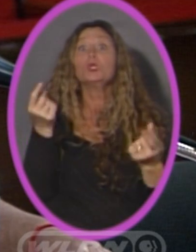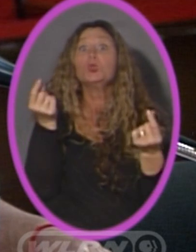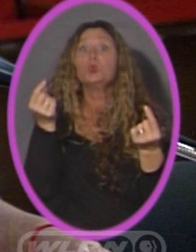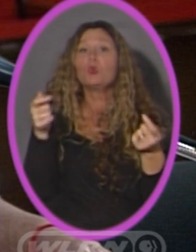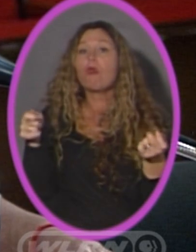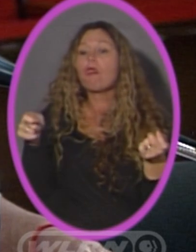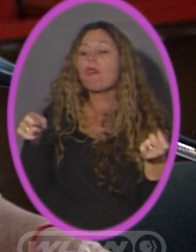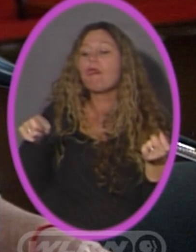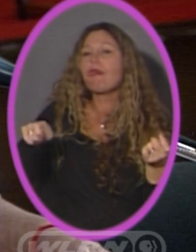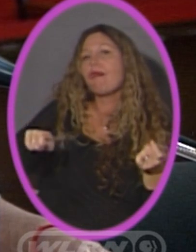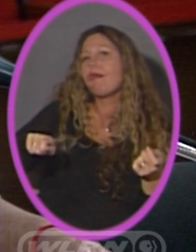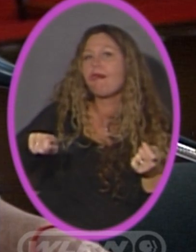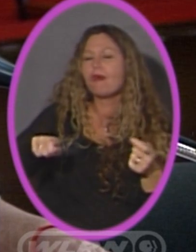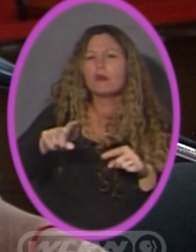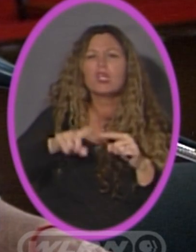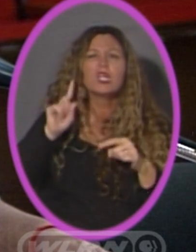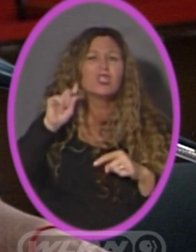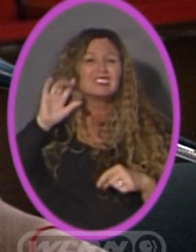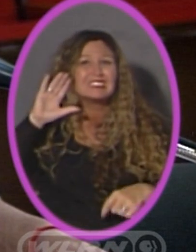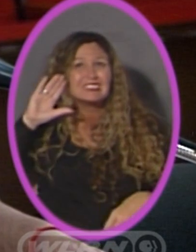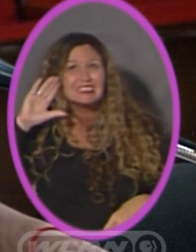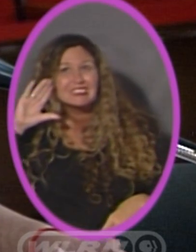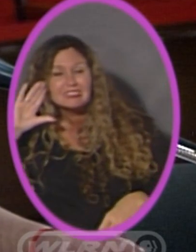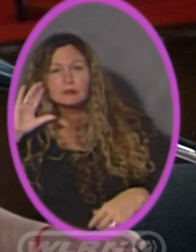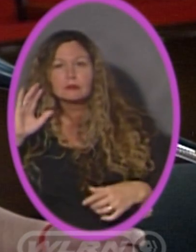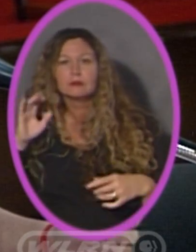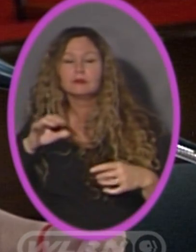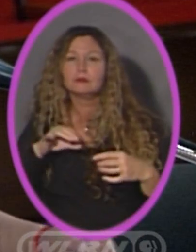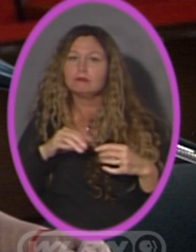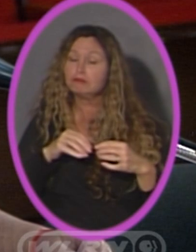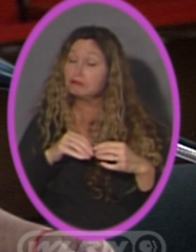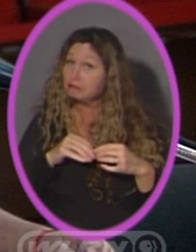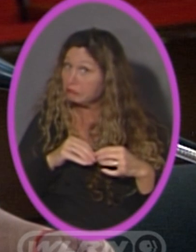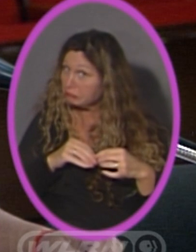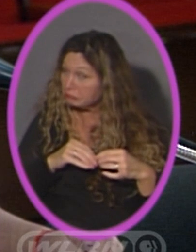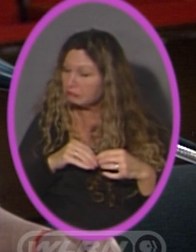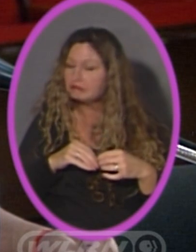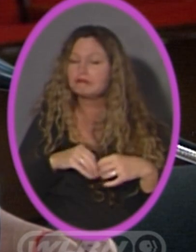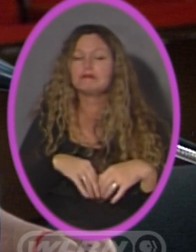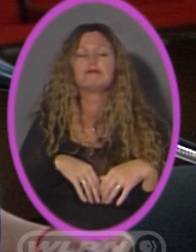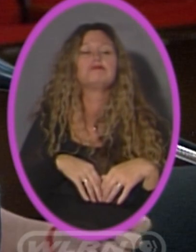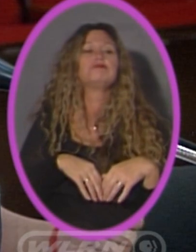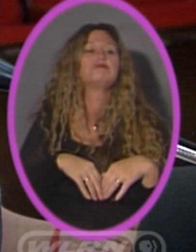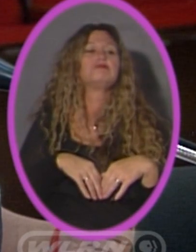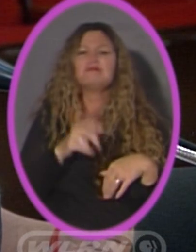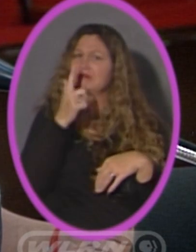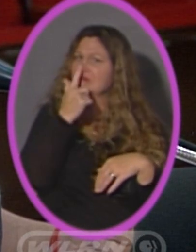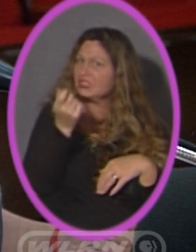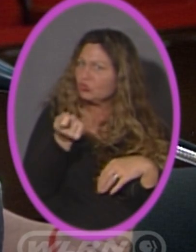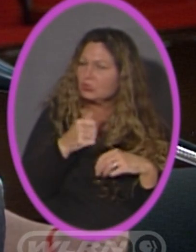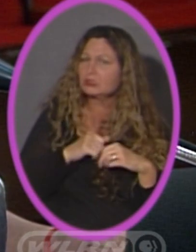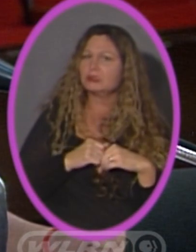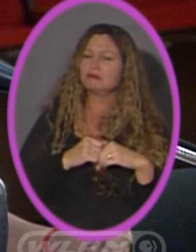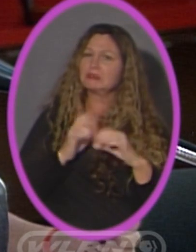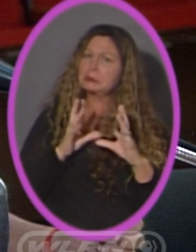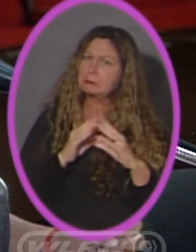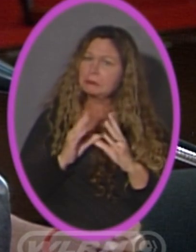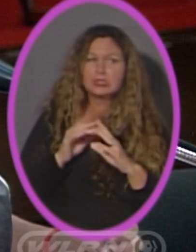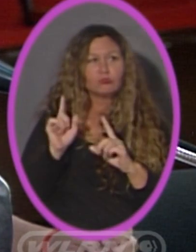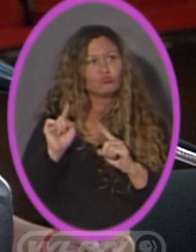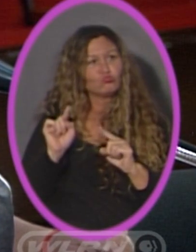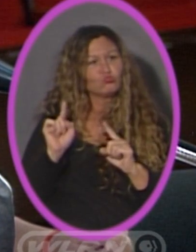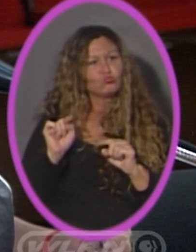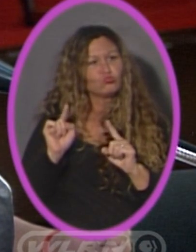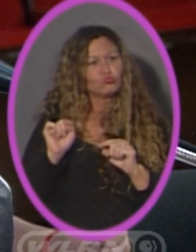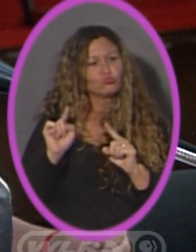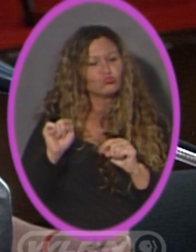same things. It seems each time I attend a school board meeting, there is some other prohibited action that we are restricted from using. But just know that